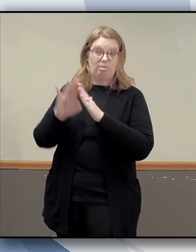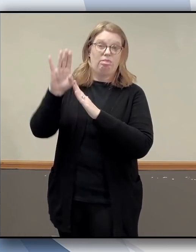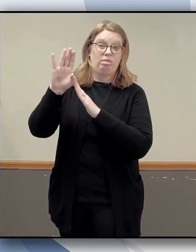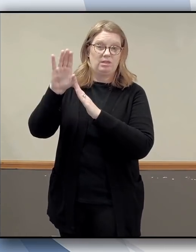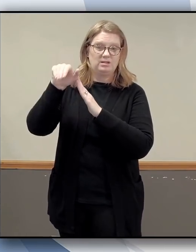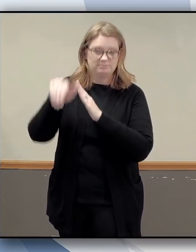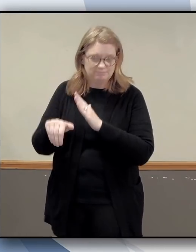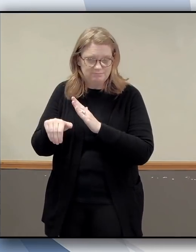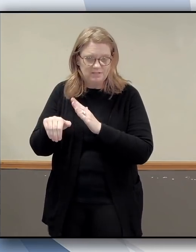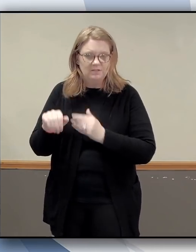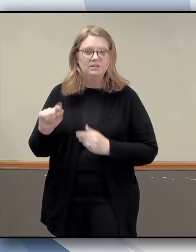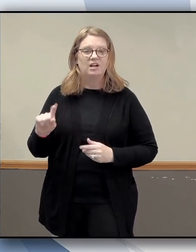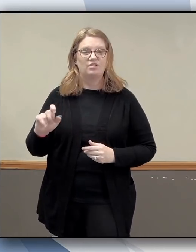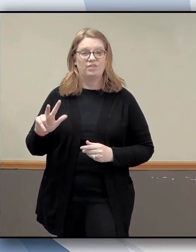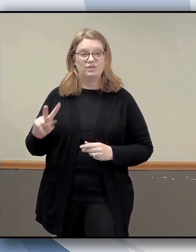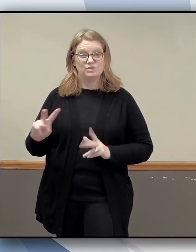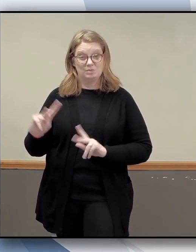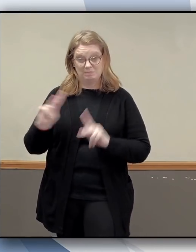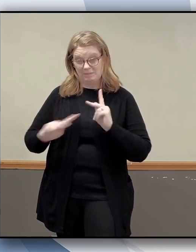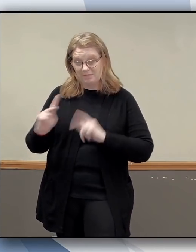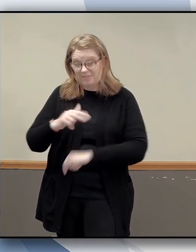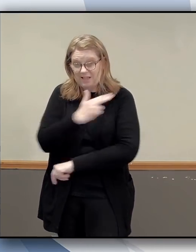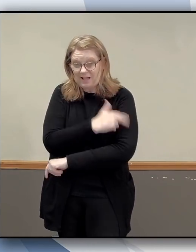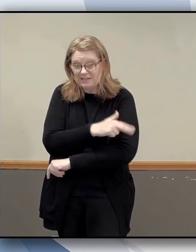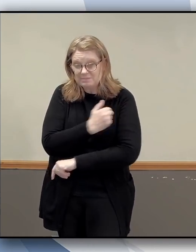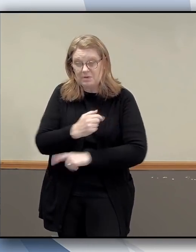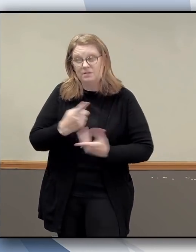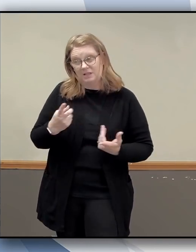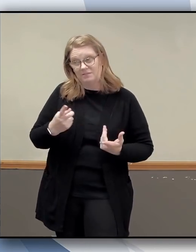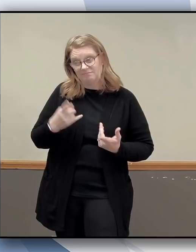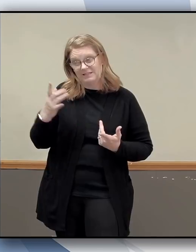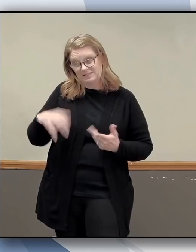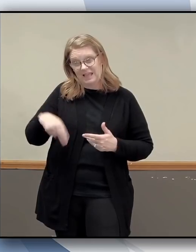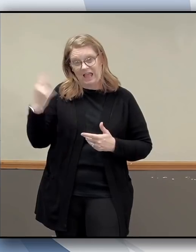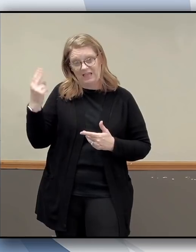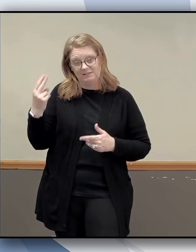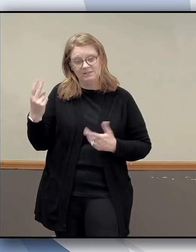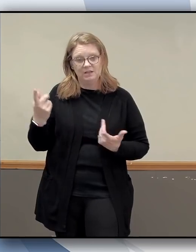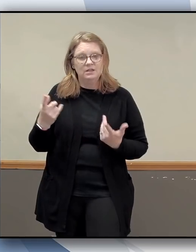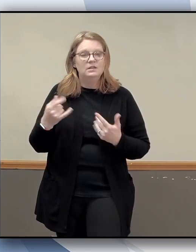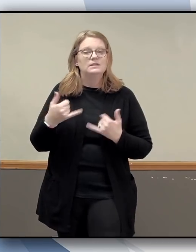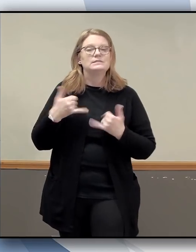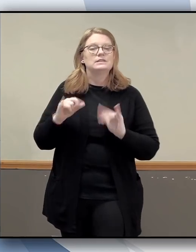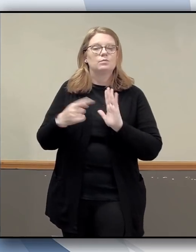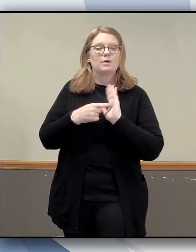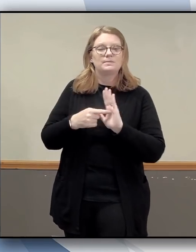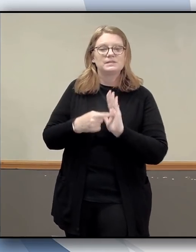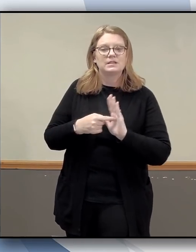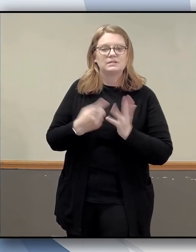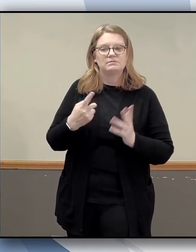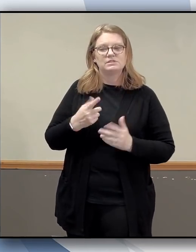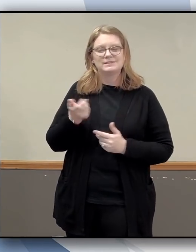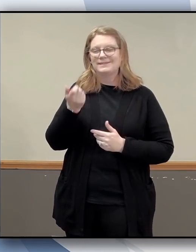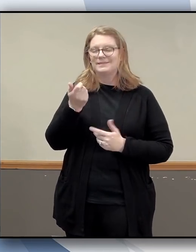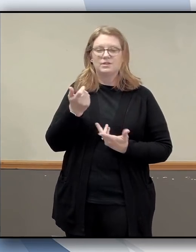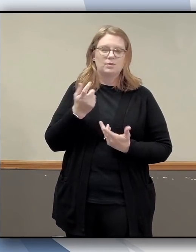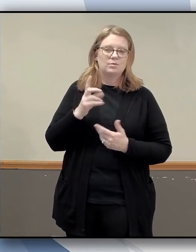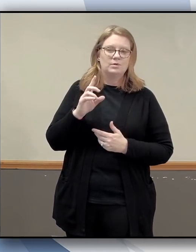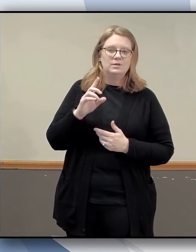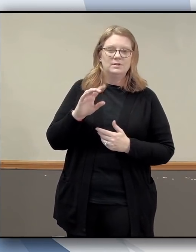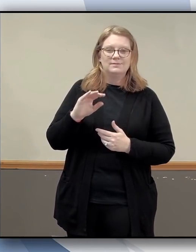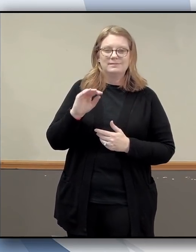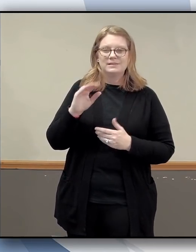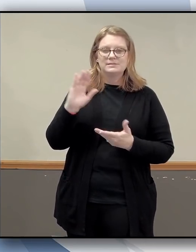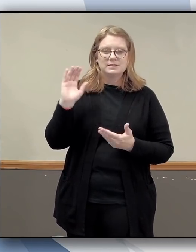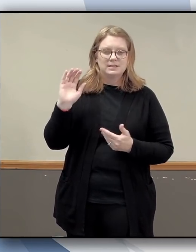the highest levels that we've been in. And again, from a percentage standpoint, these still represent single-digit beds in the